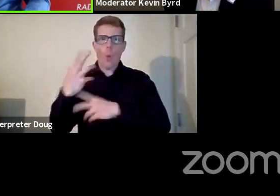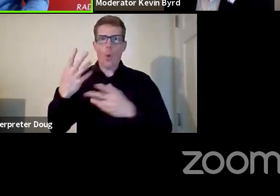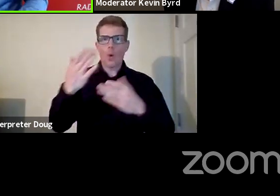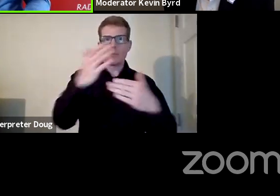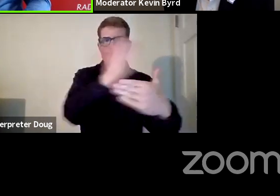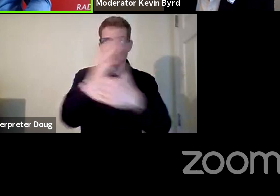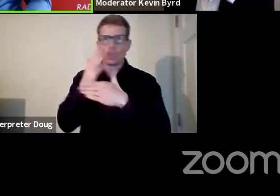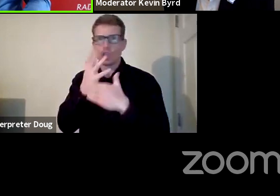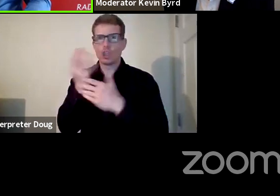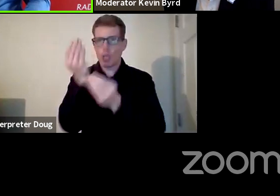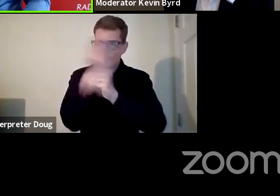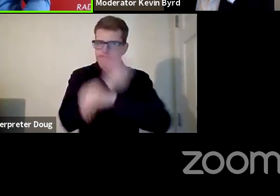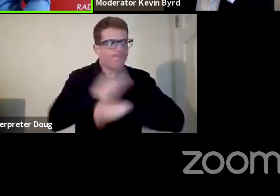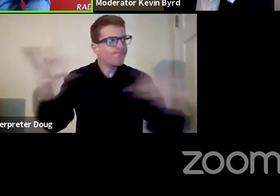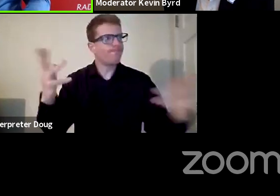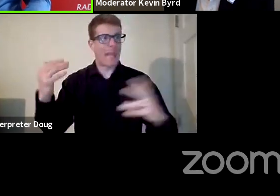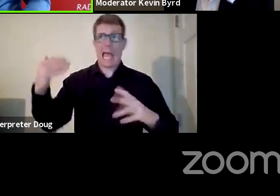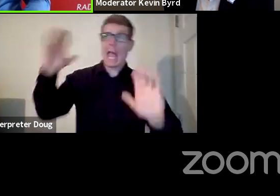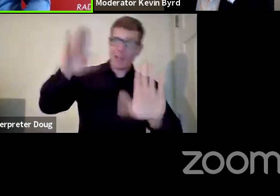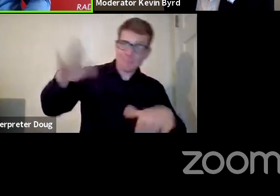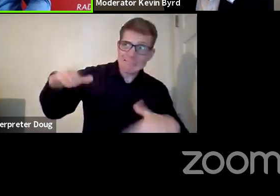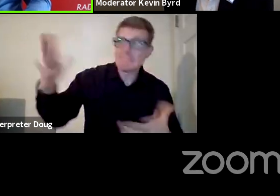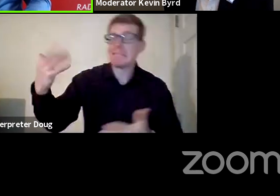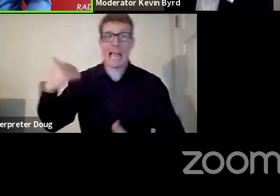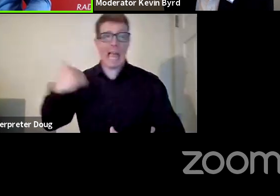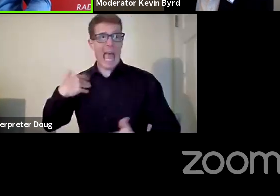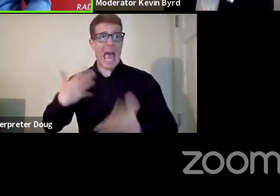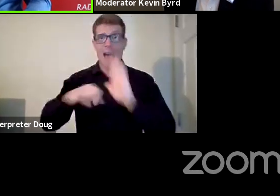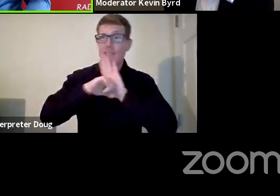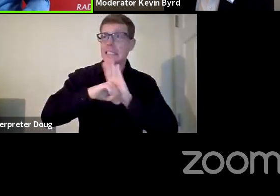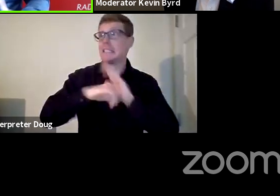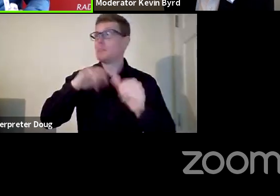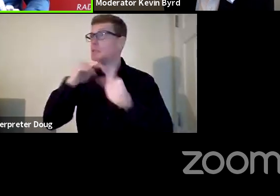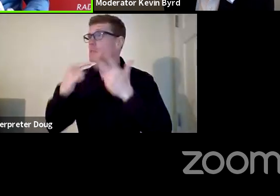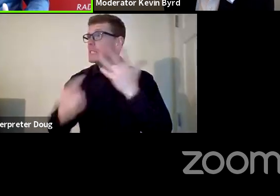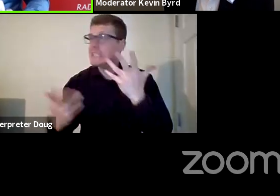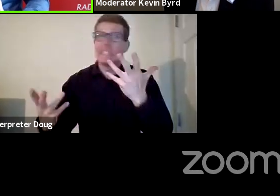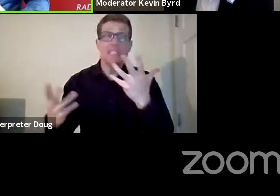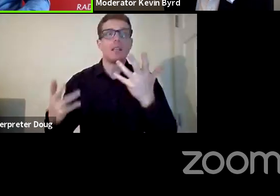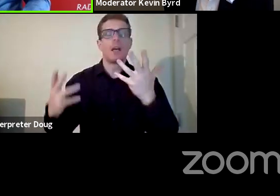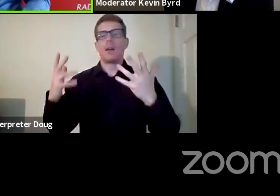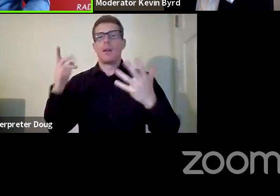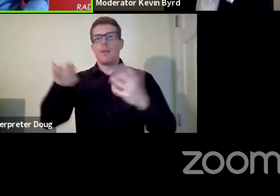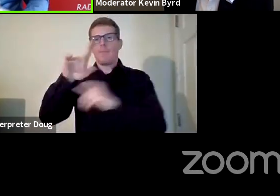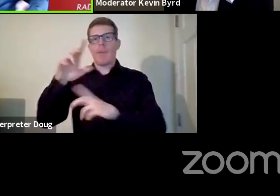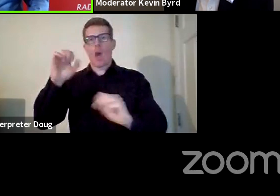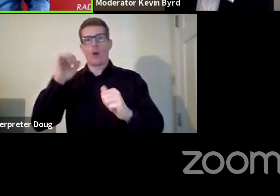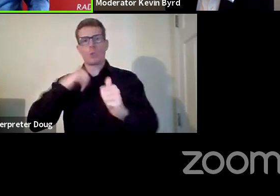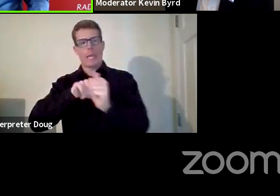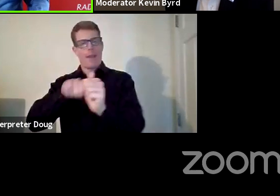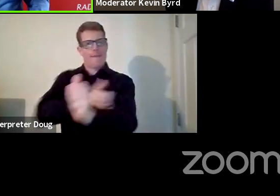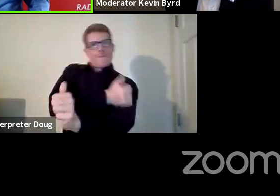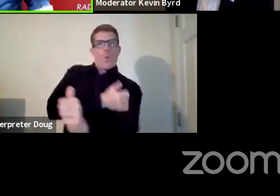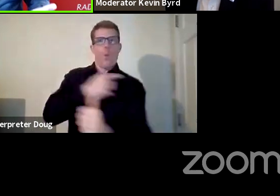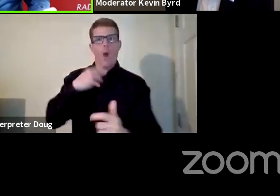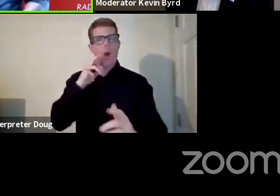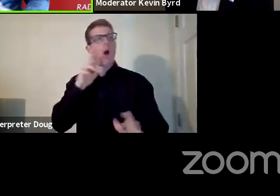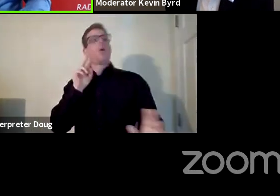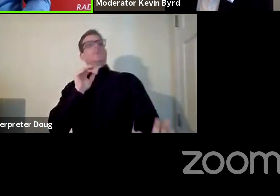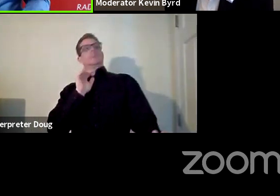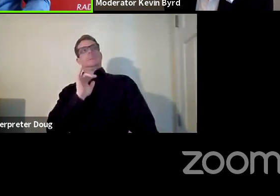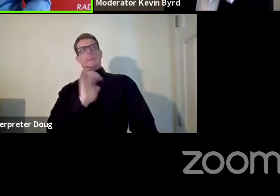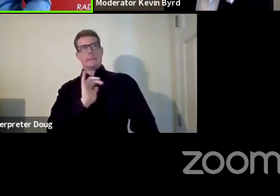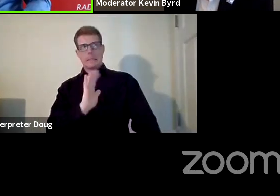ahead of some of the challenges that may be developing. And so I'm pretty excited about the approach we're taking. And we're really taking our guidance